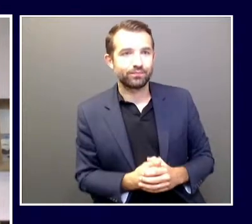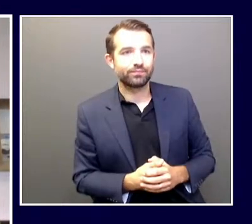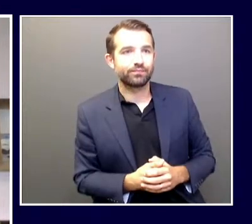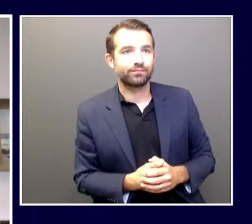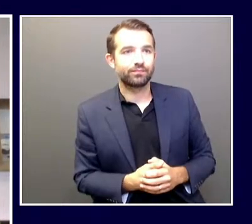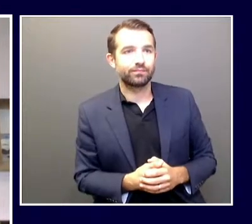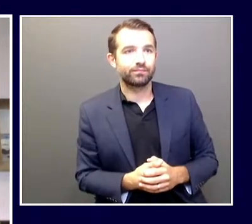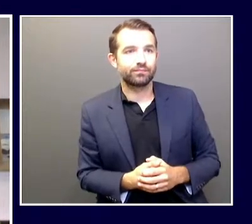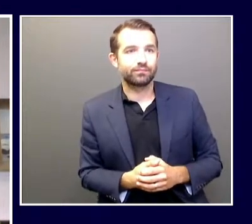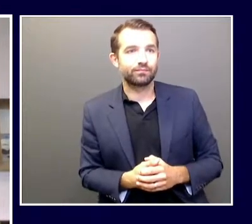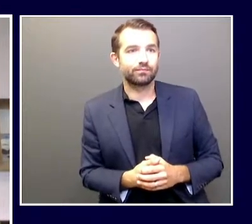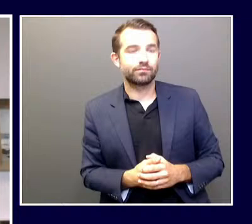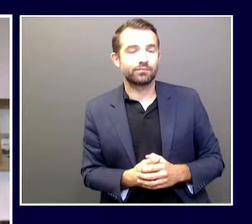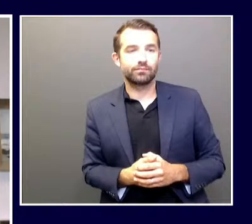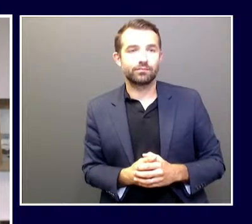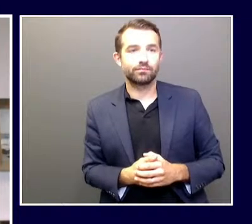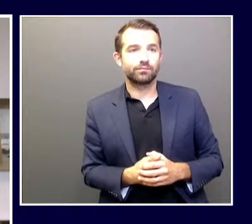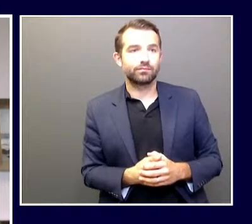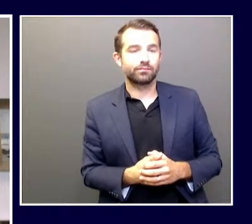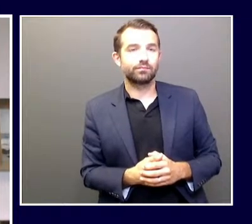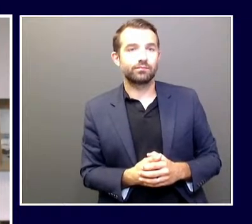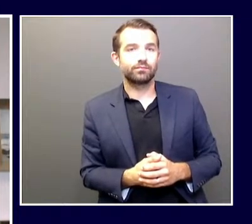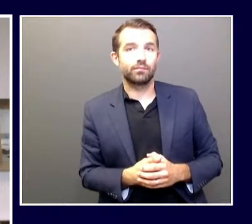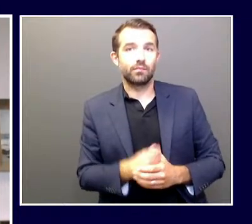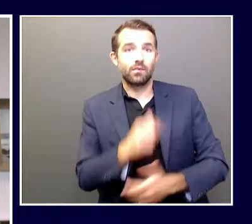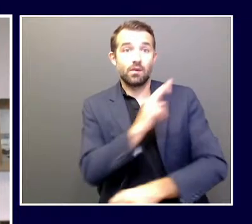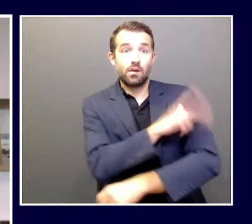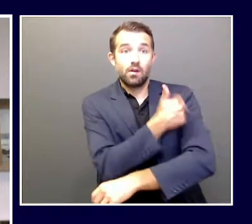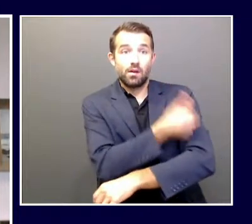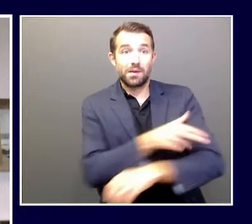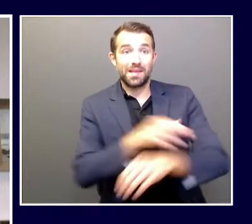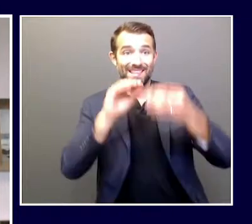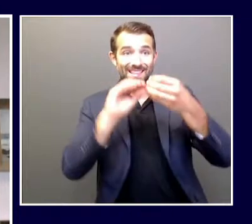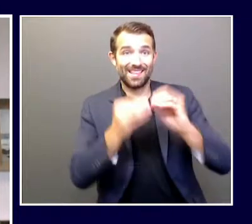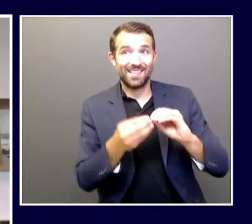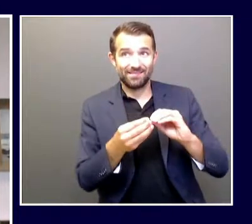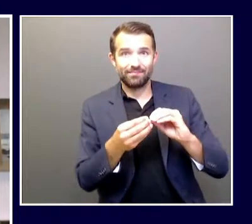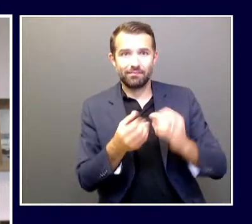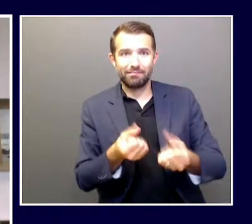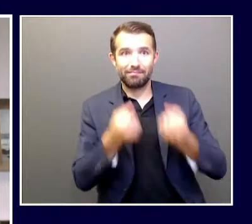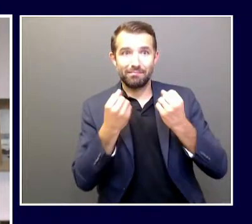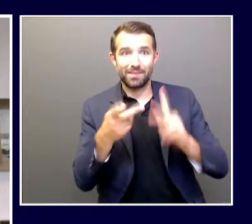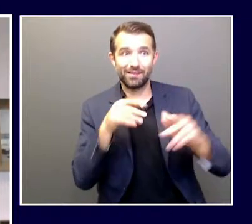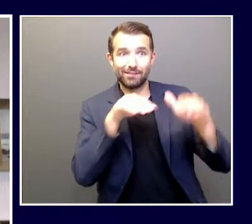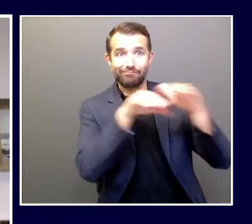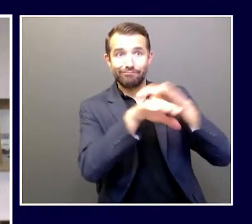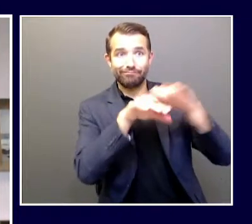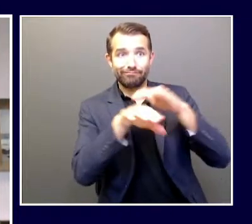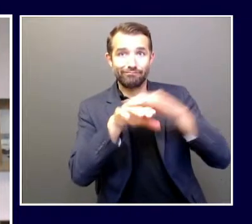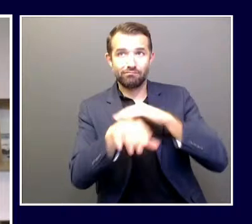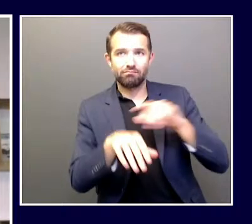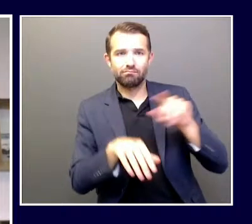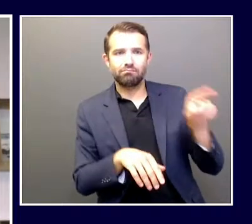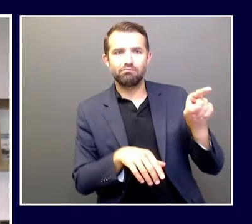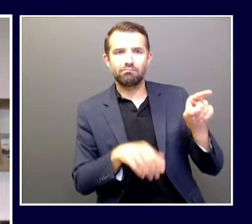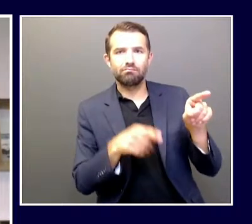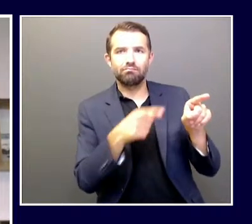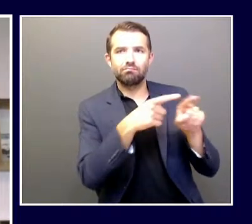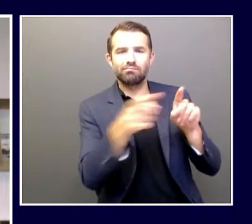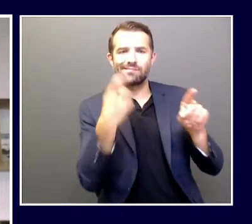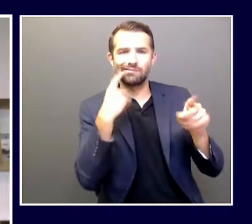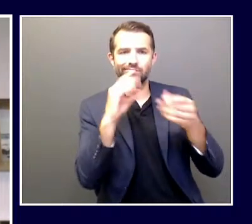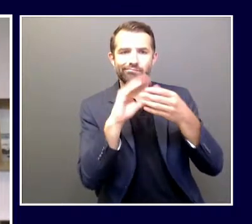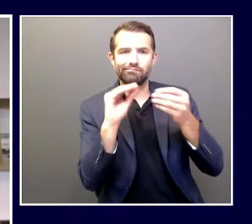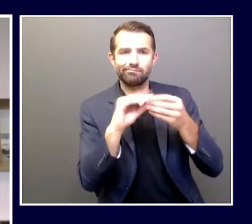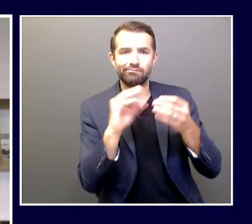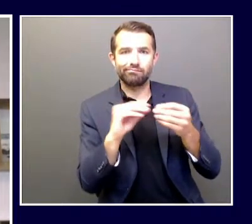the hospitalization. I'm focusing on today, the 70 to 75% of the people in the hospital